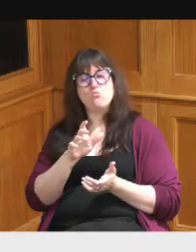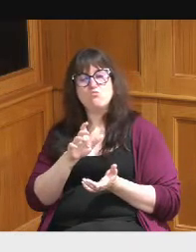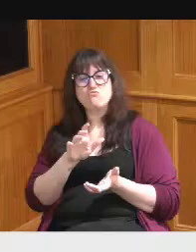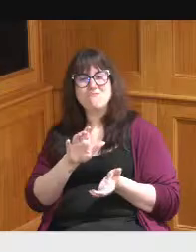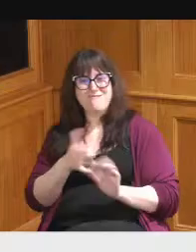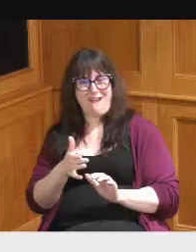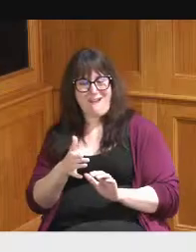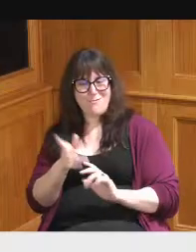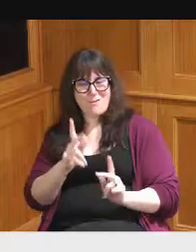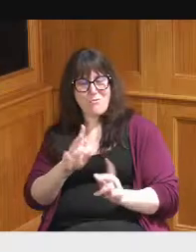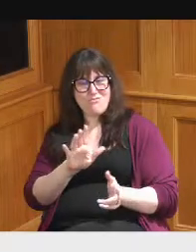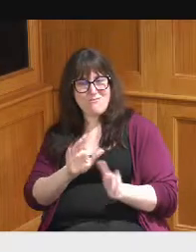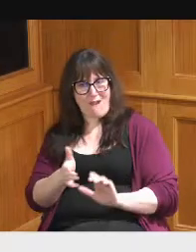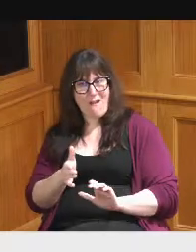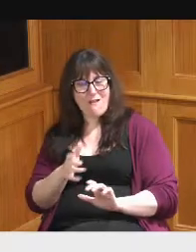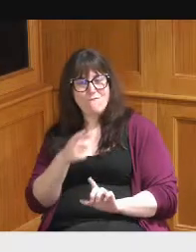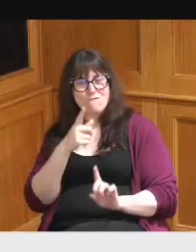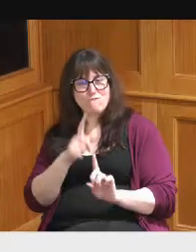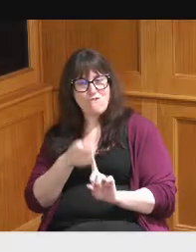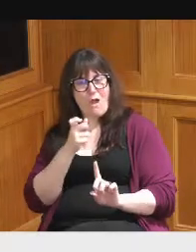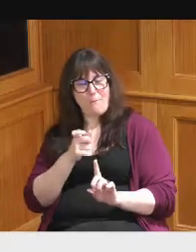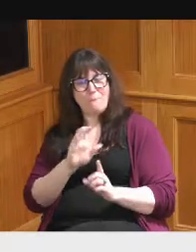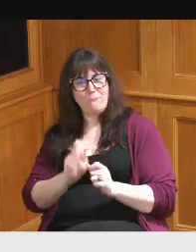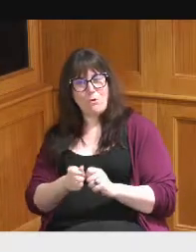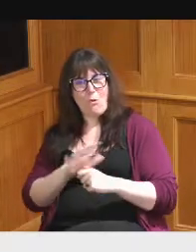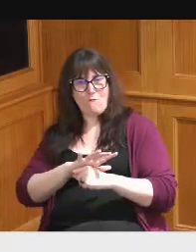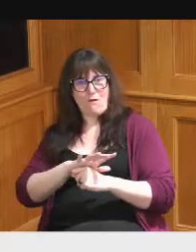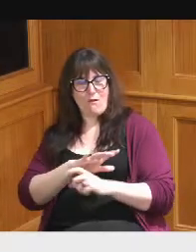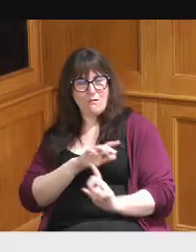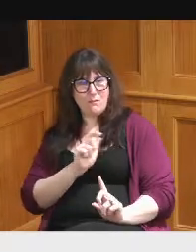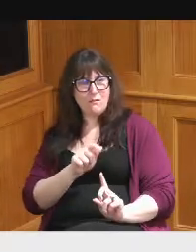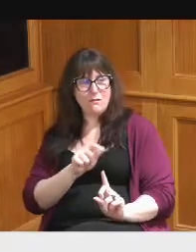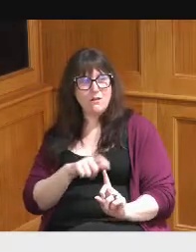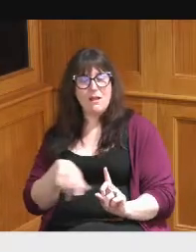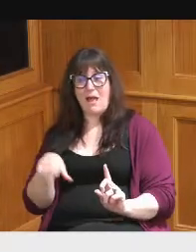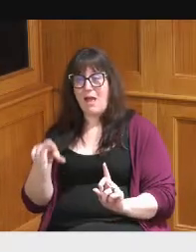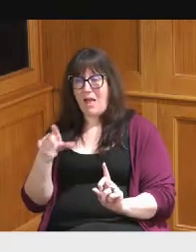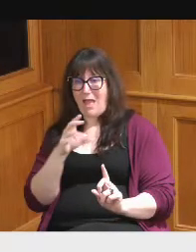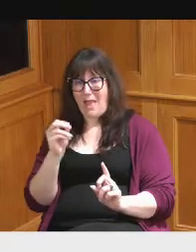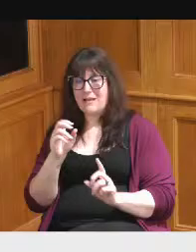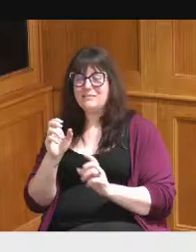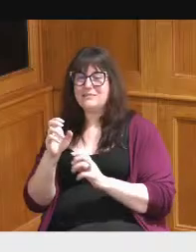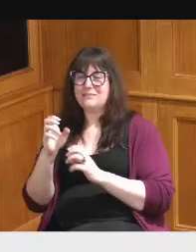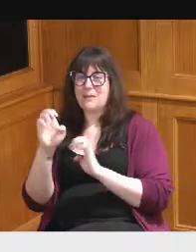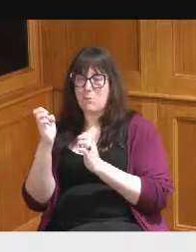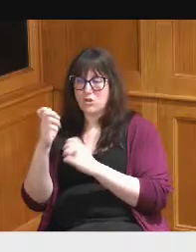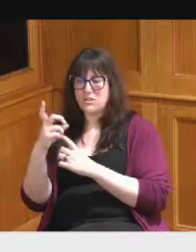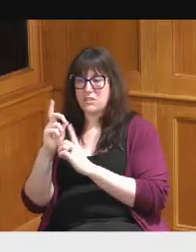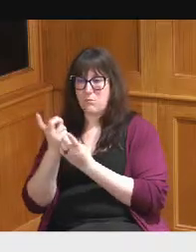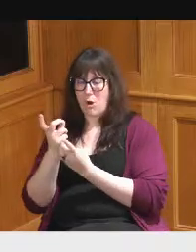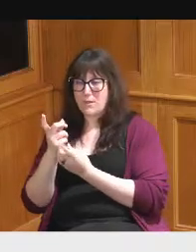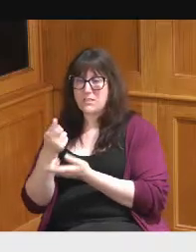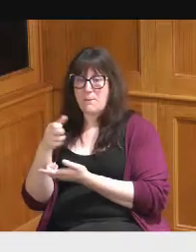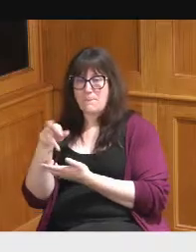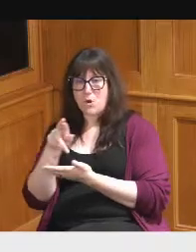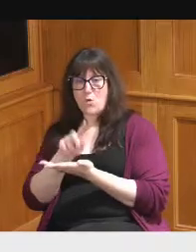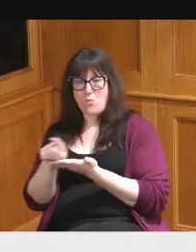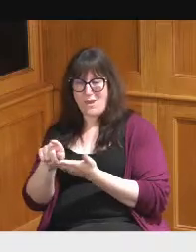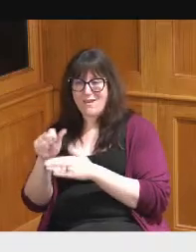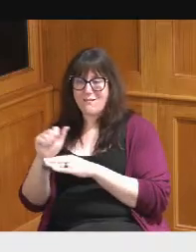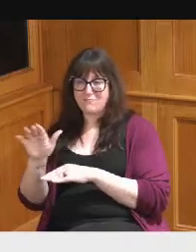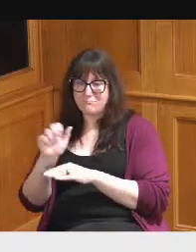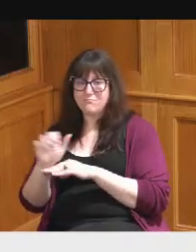then here are the more local data for an ED, for emergency departments admissions per week for